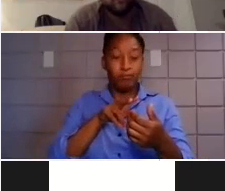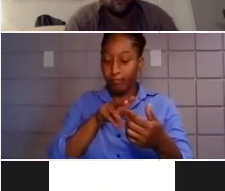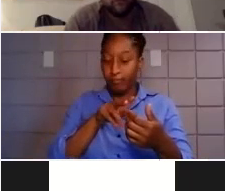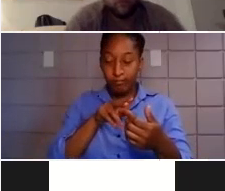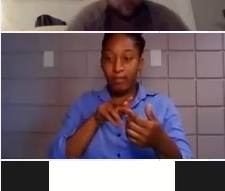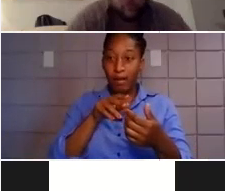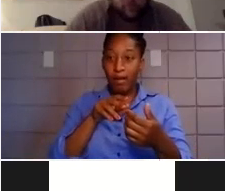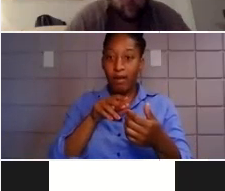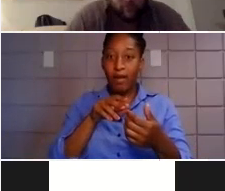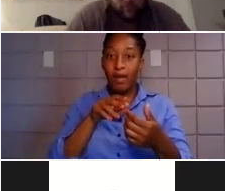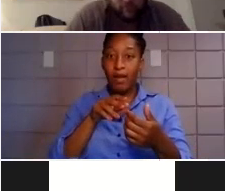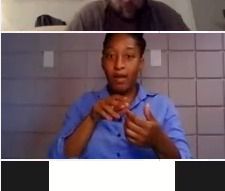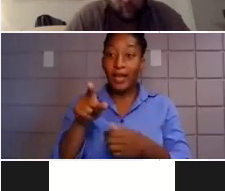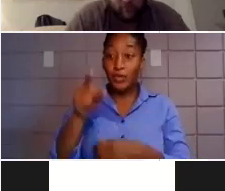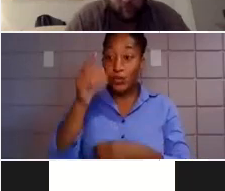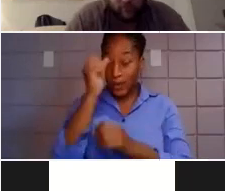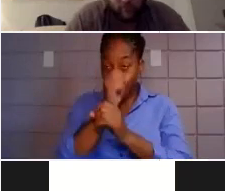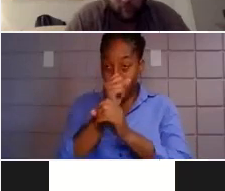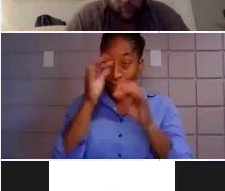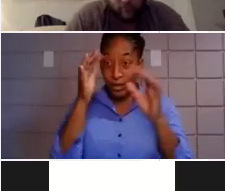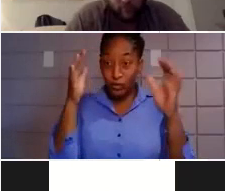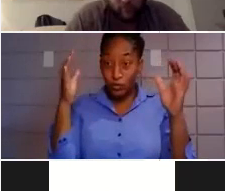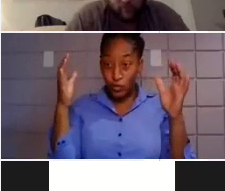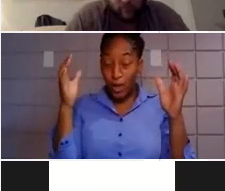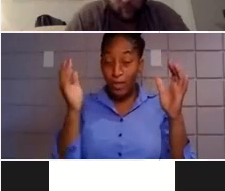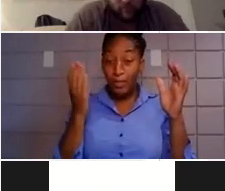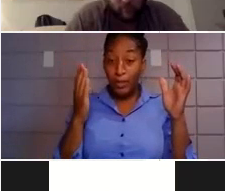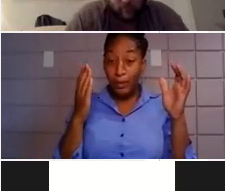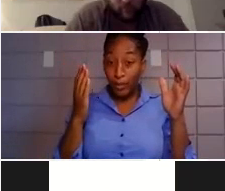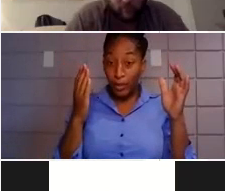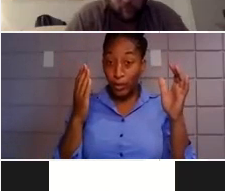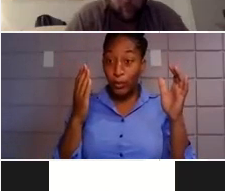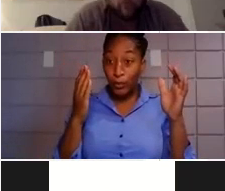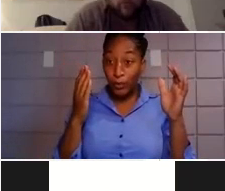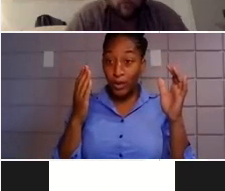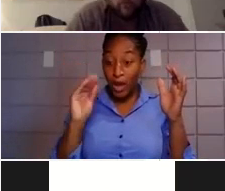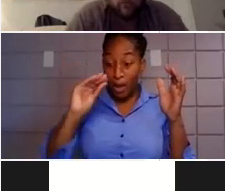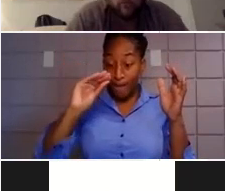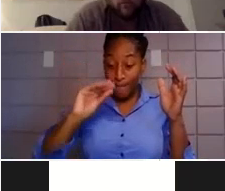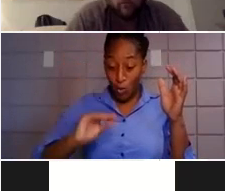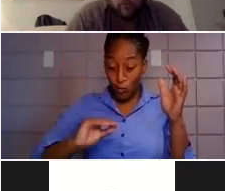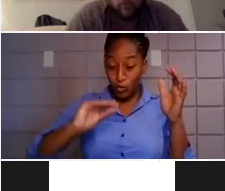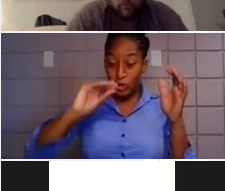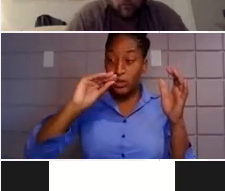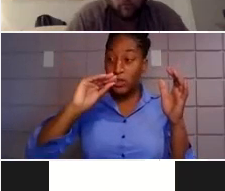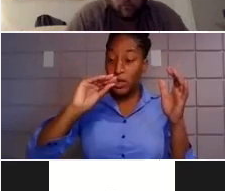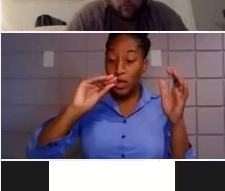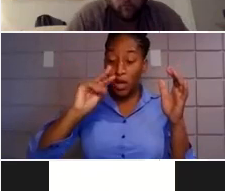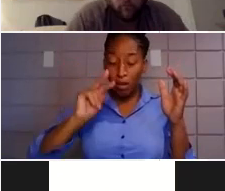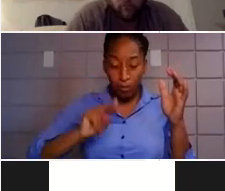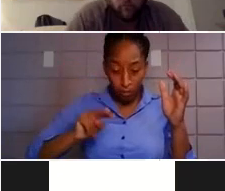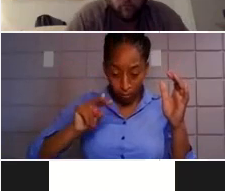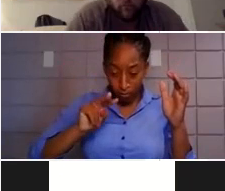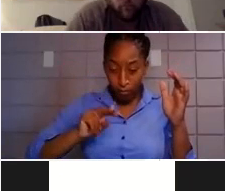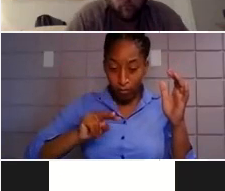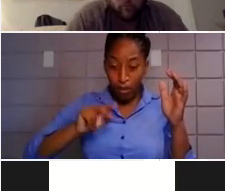So imagine taking the blue object and at every point along the motion path, looking at what it's doing vertically by itself,